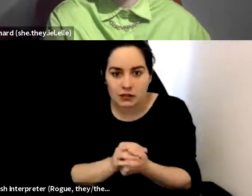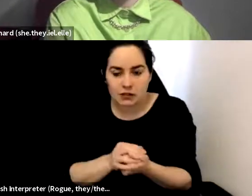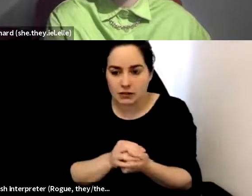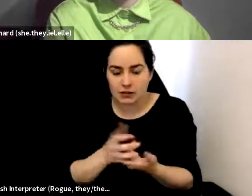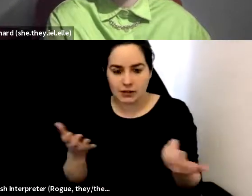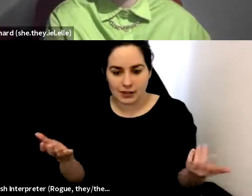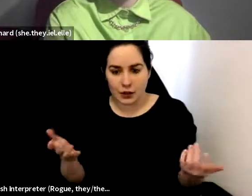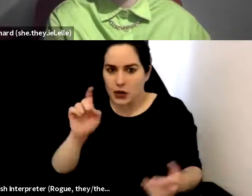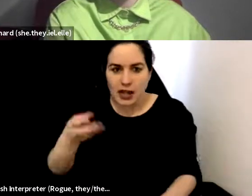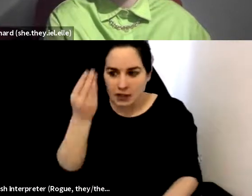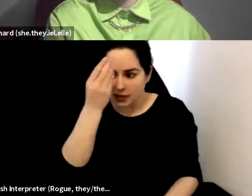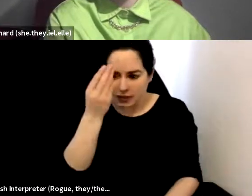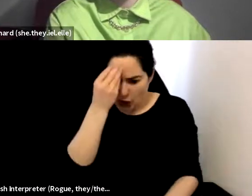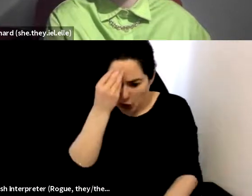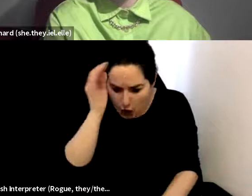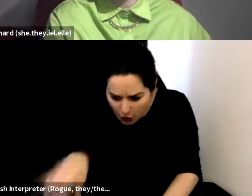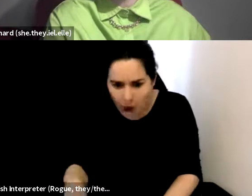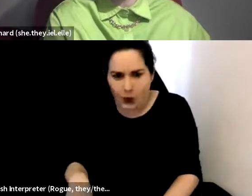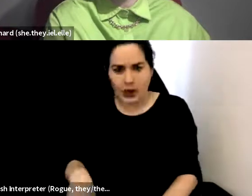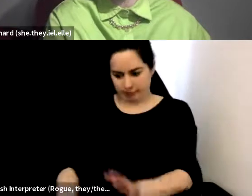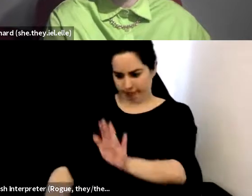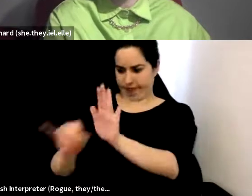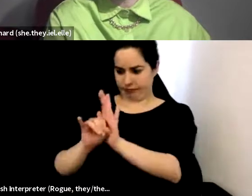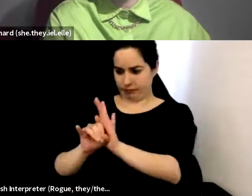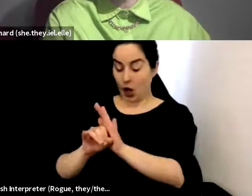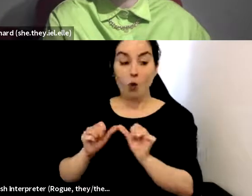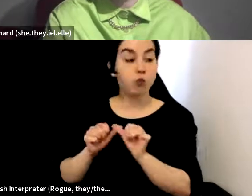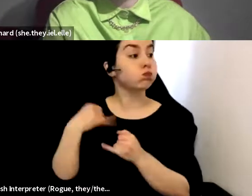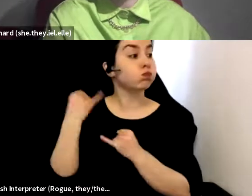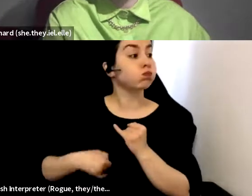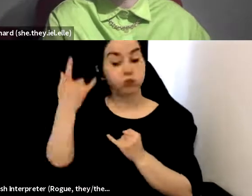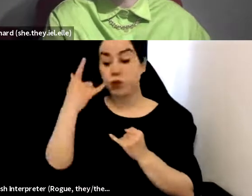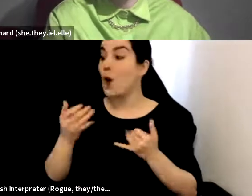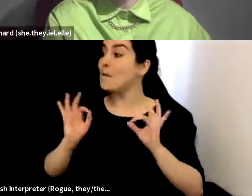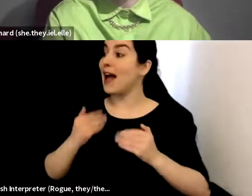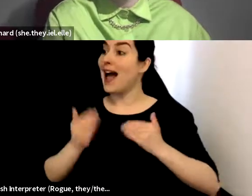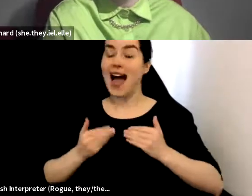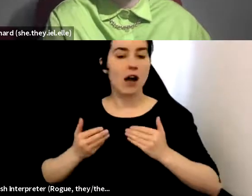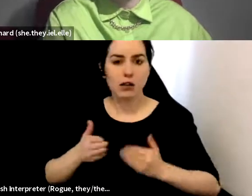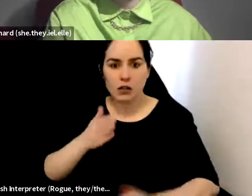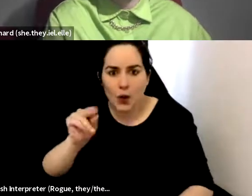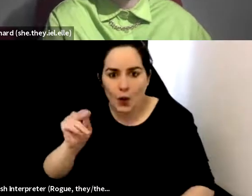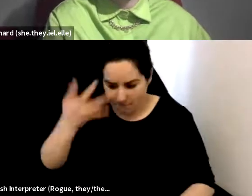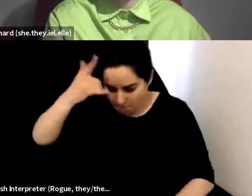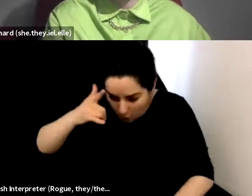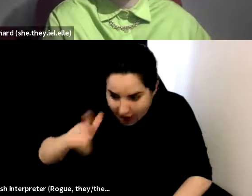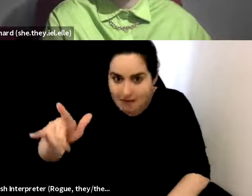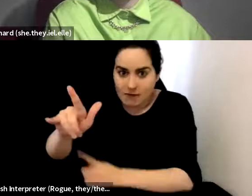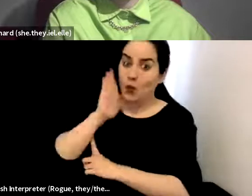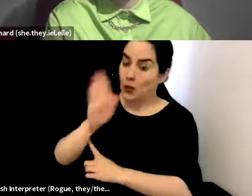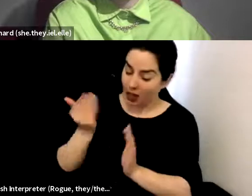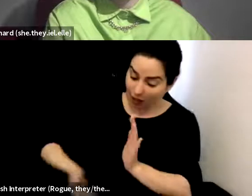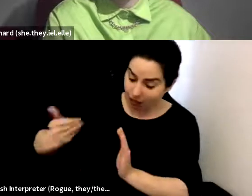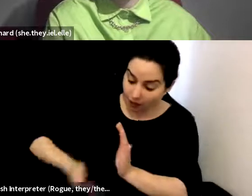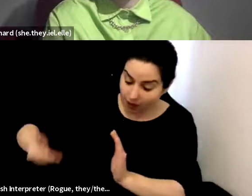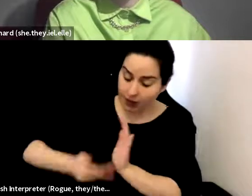to just know and name and to continue to consider, is this is something that we're going to be tackling forever. And again, like some of the